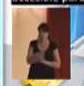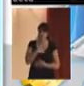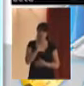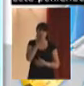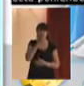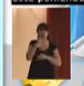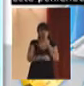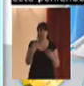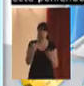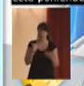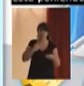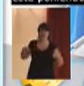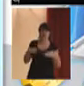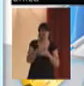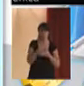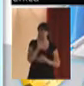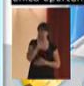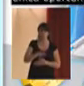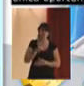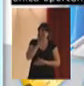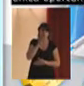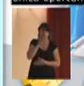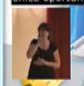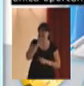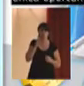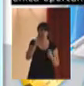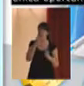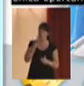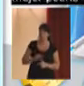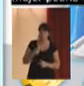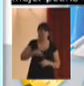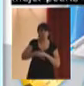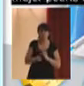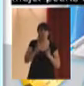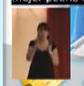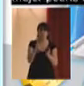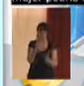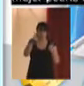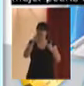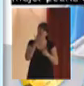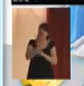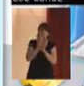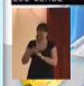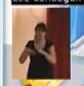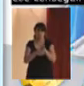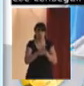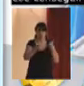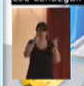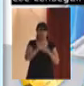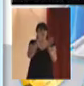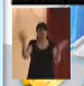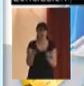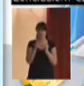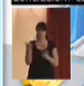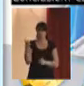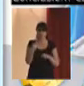a background image, which is the only opportunity that Twitter gives it. Maybe this could be changed so we have greater